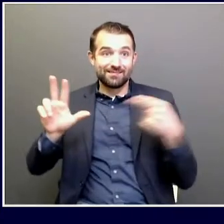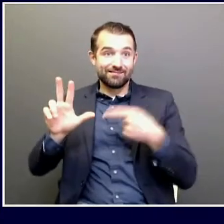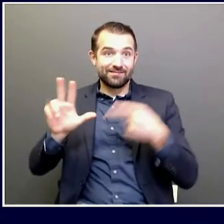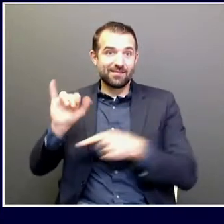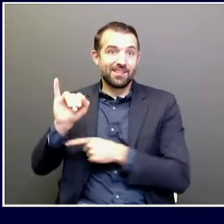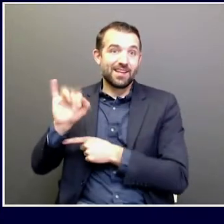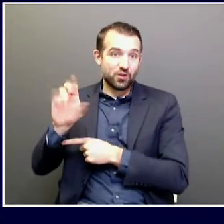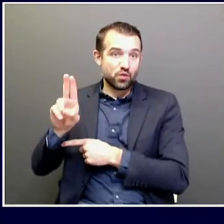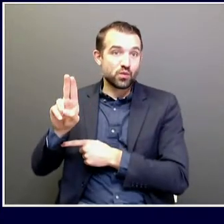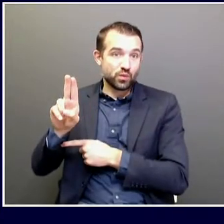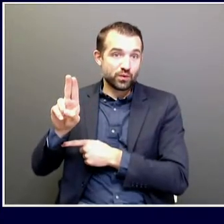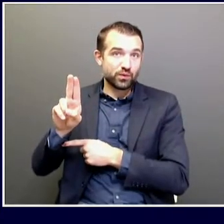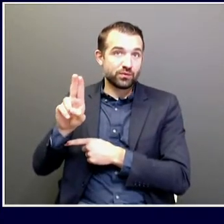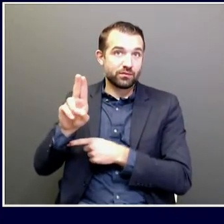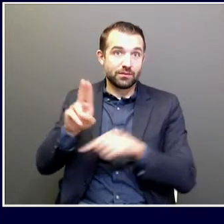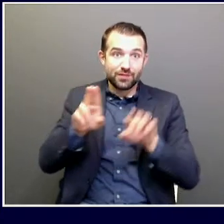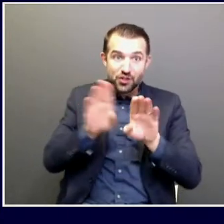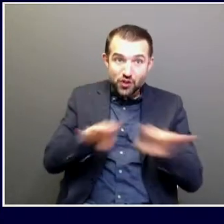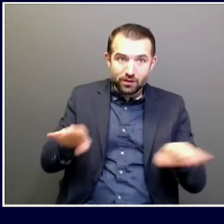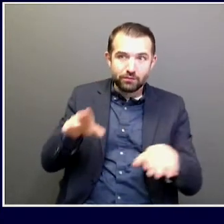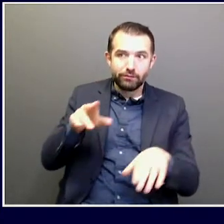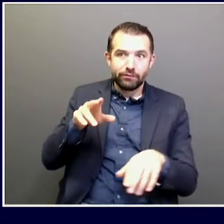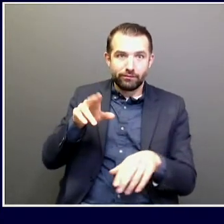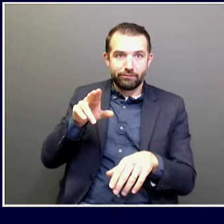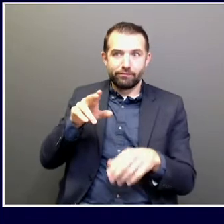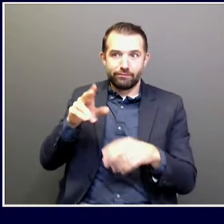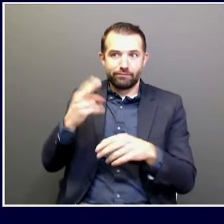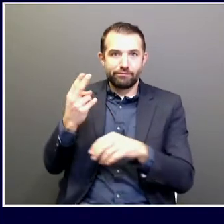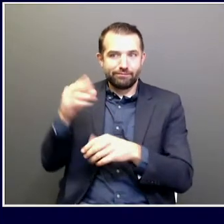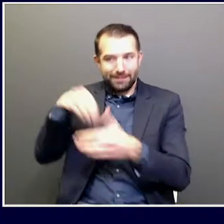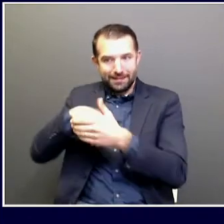To discuss this issue more, I'd like to now turn things over to